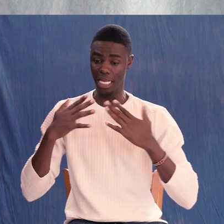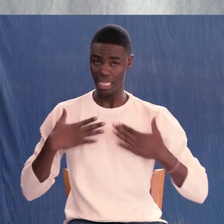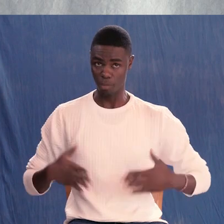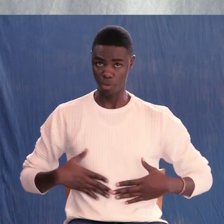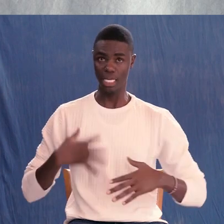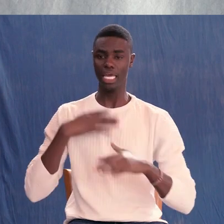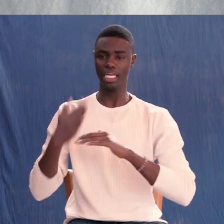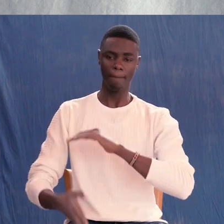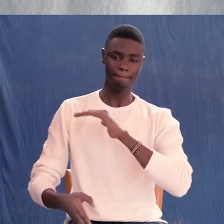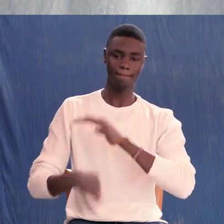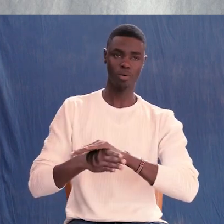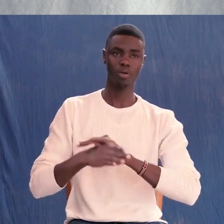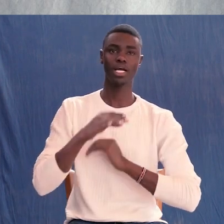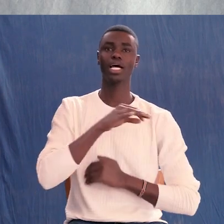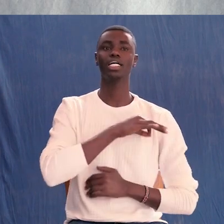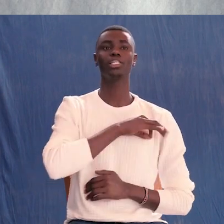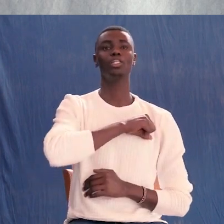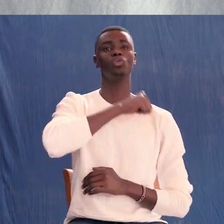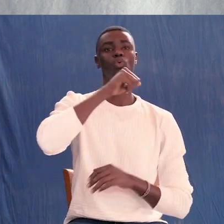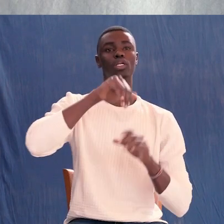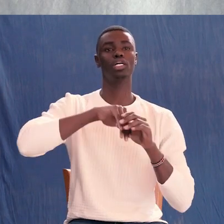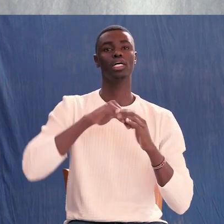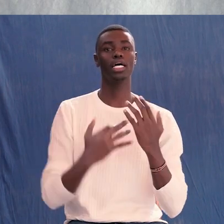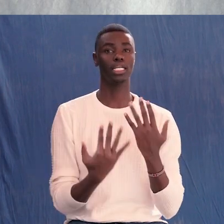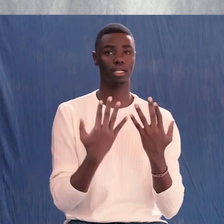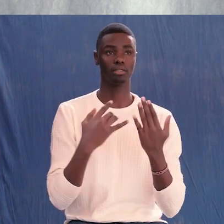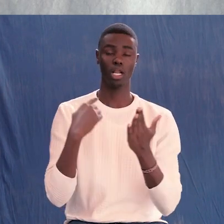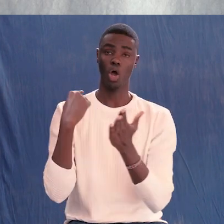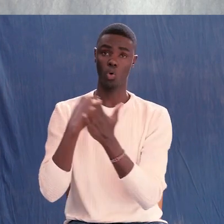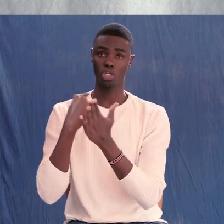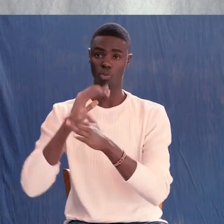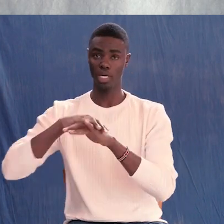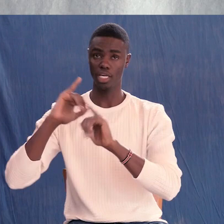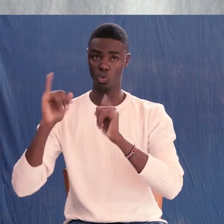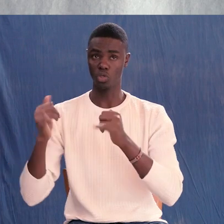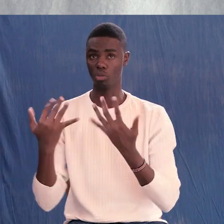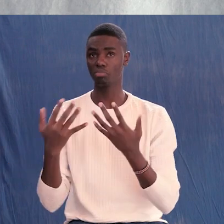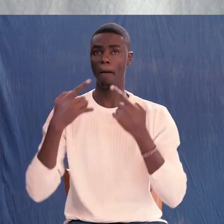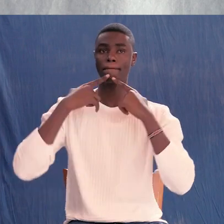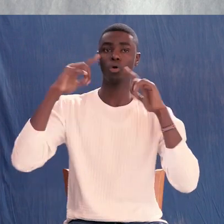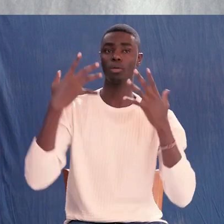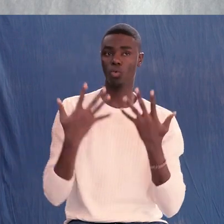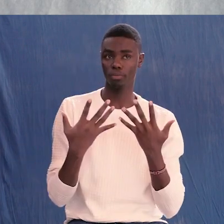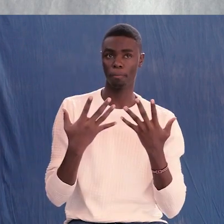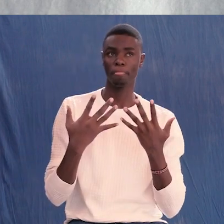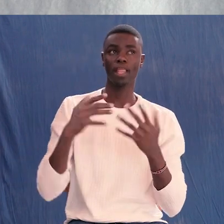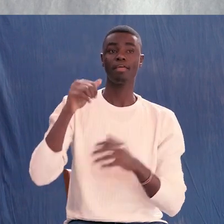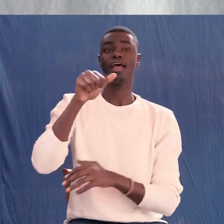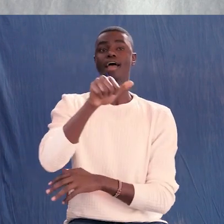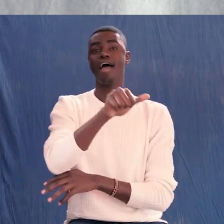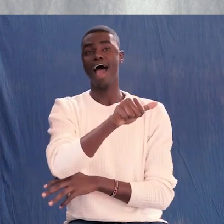cast the soul into hell. And the gospel, the good news of the gospel proclaims that another